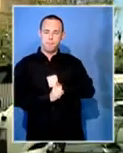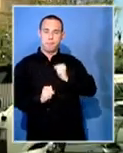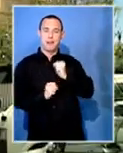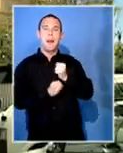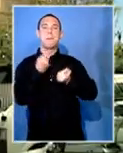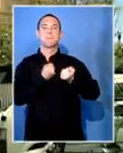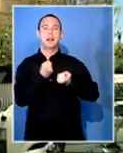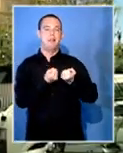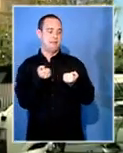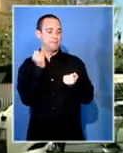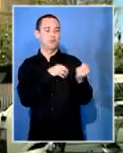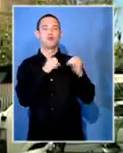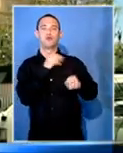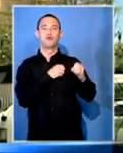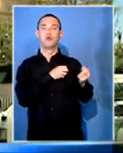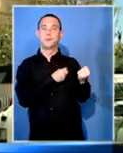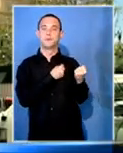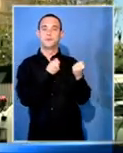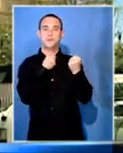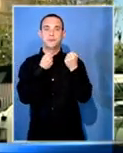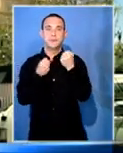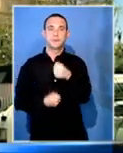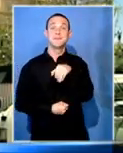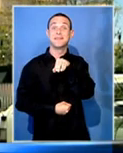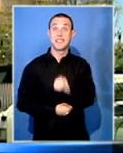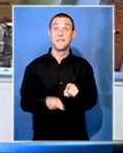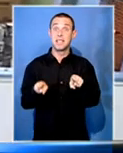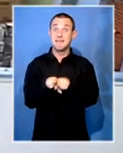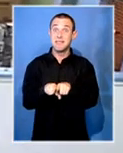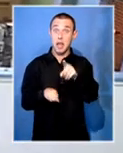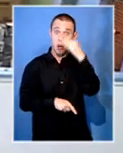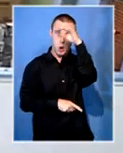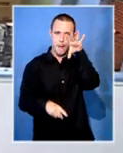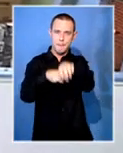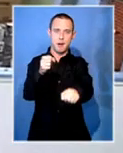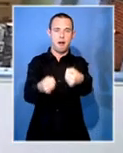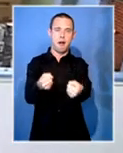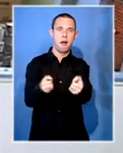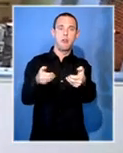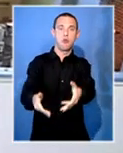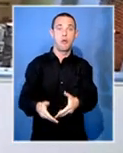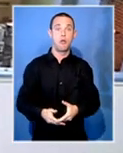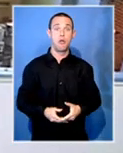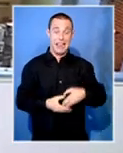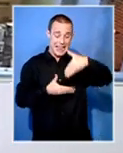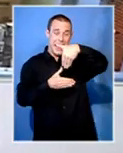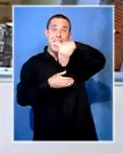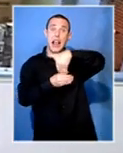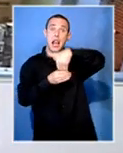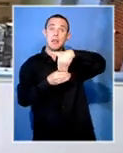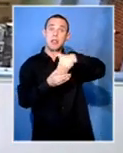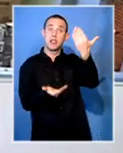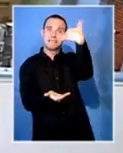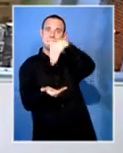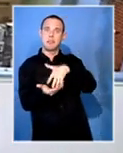mall. Police discover the car at the mall days after the attack. Inside the mall, CCTV footage